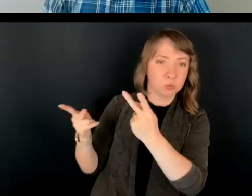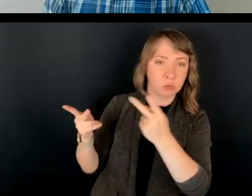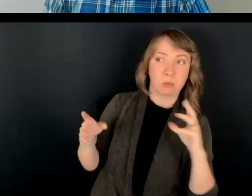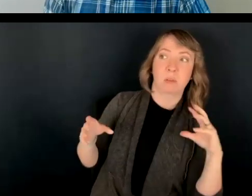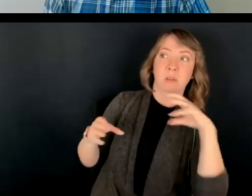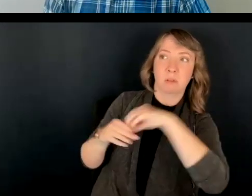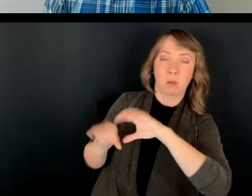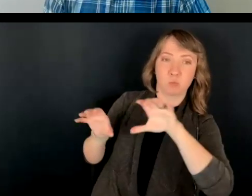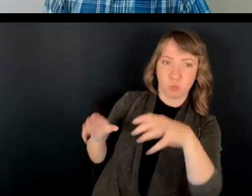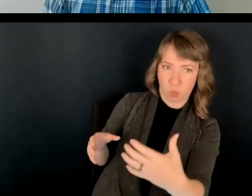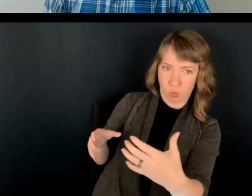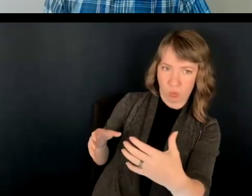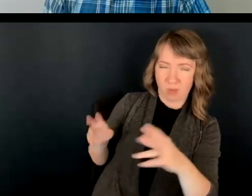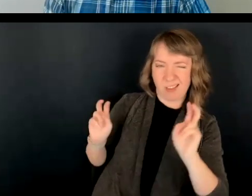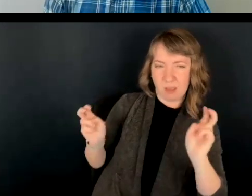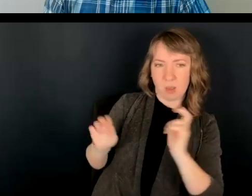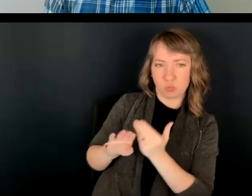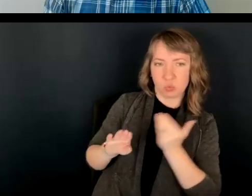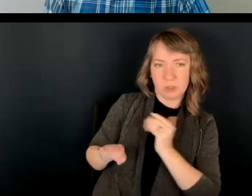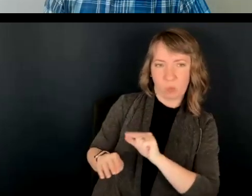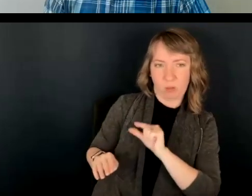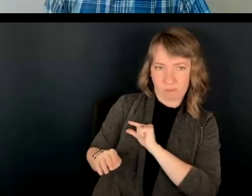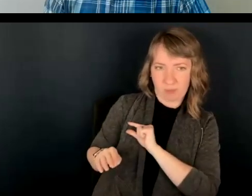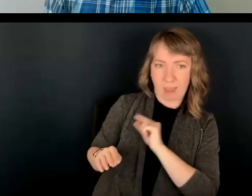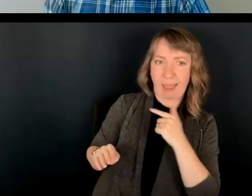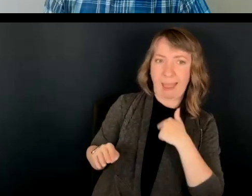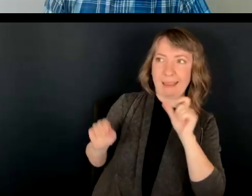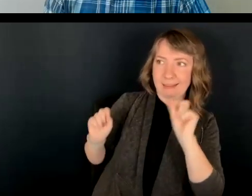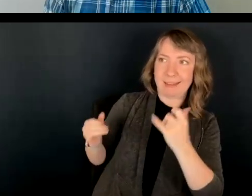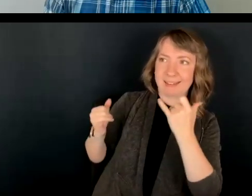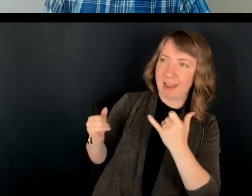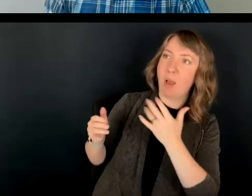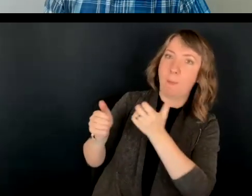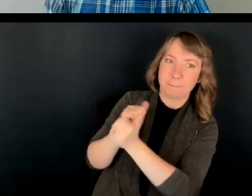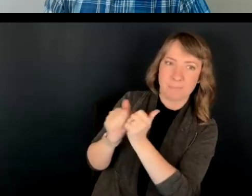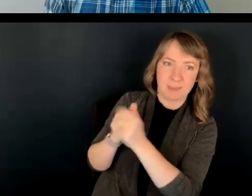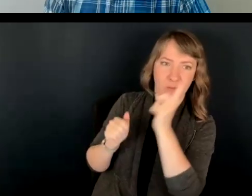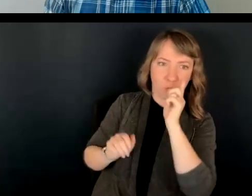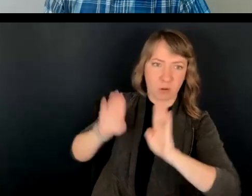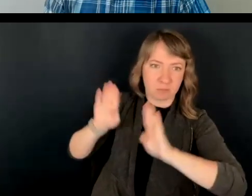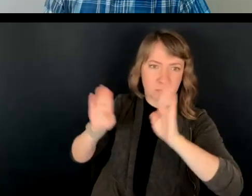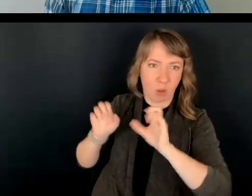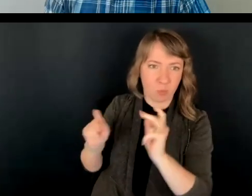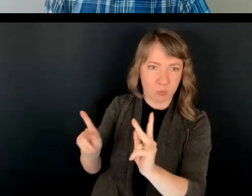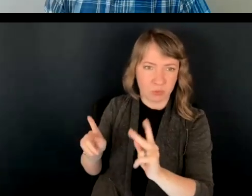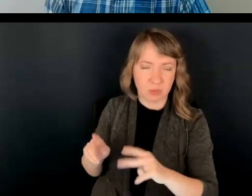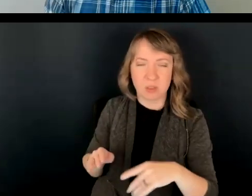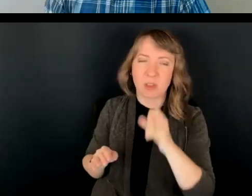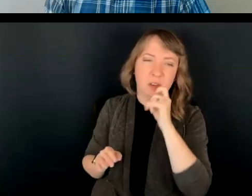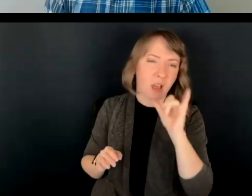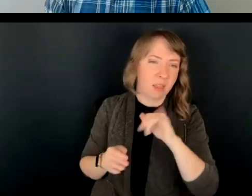compete for contracting opportunities. And it's not cost recovery like grants and agreements. You can build in